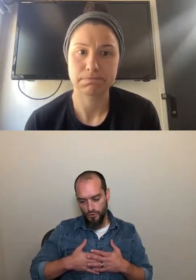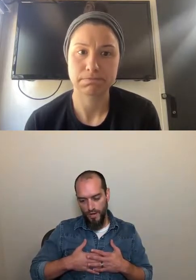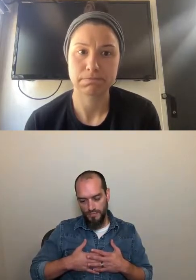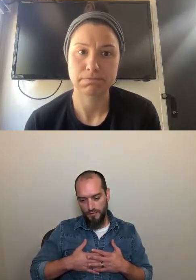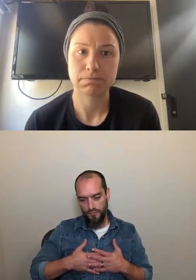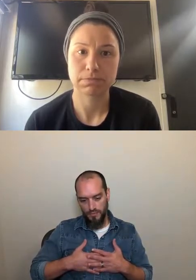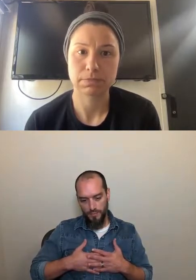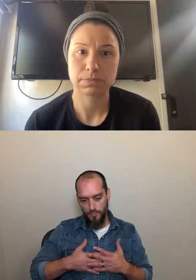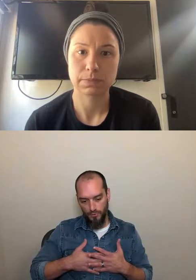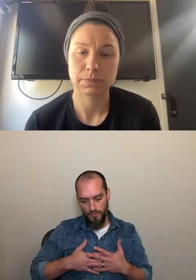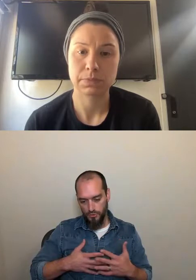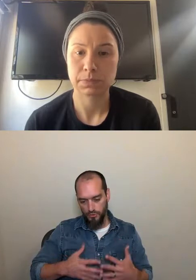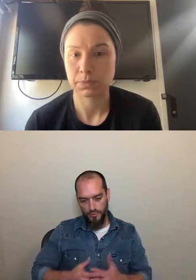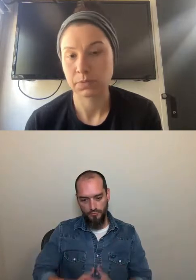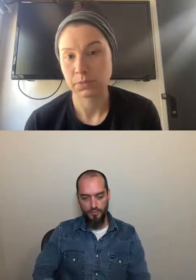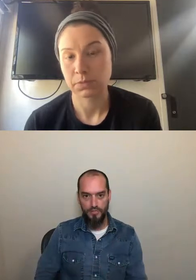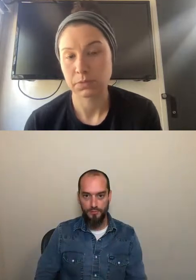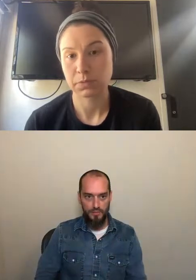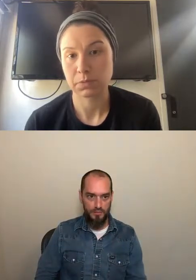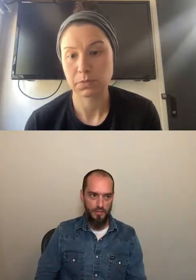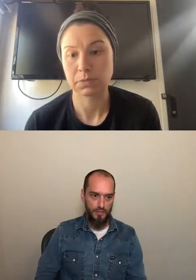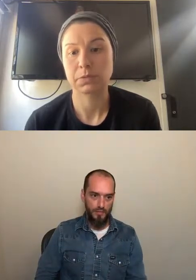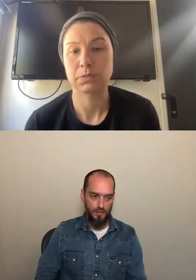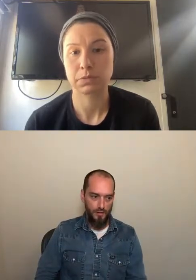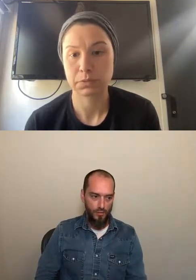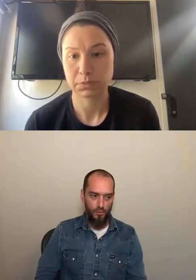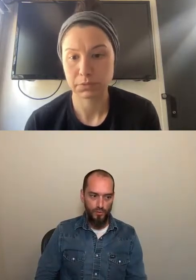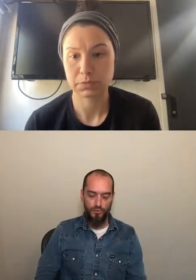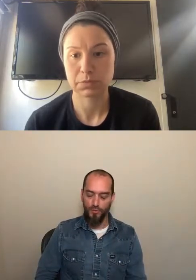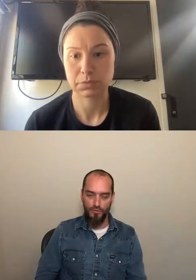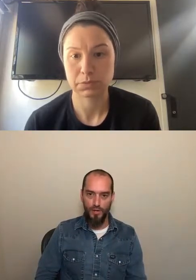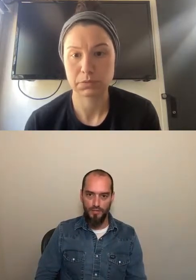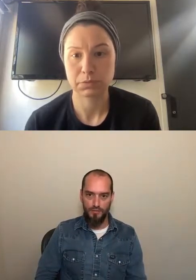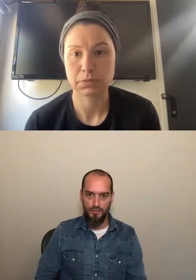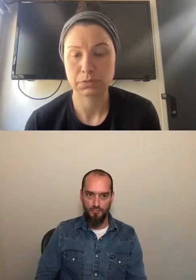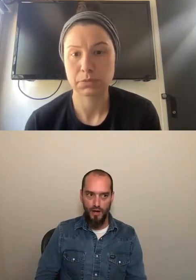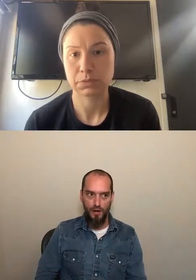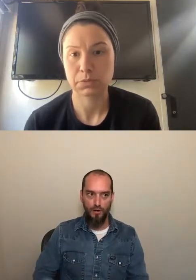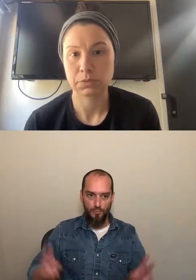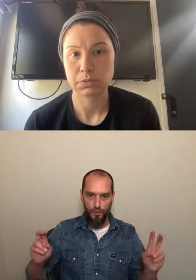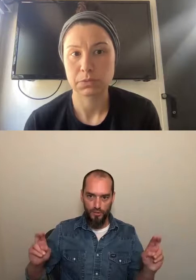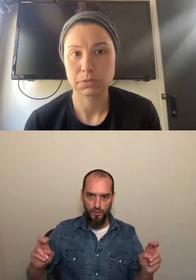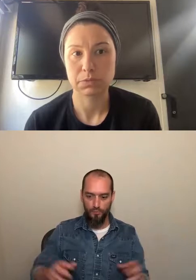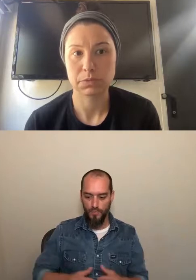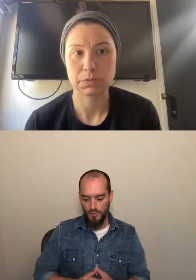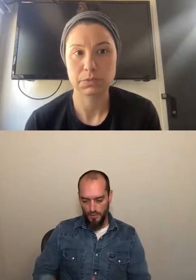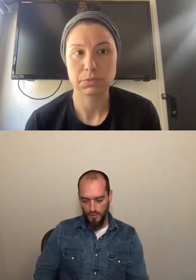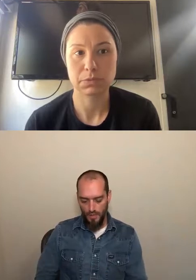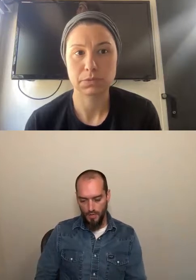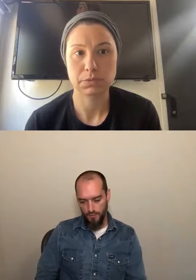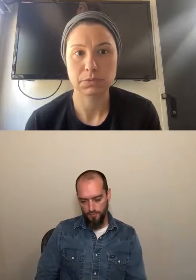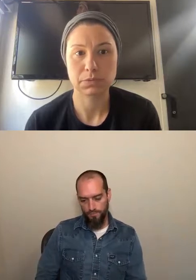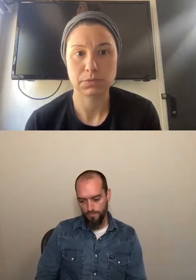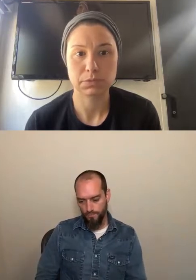We were drastically affected by mold in a short period of 13 months in what we refer to as our moldy home.